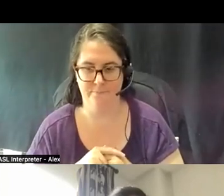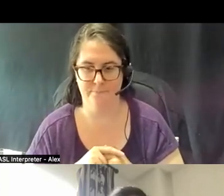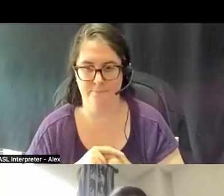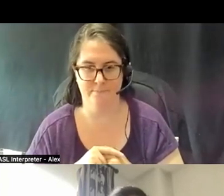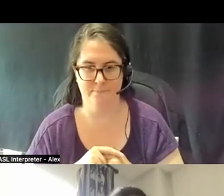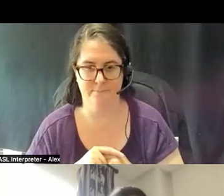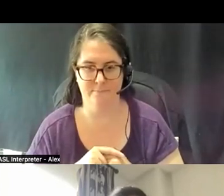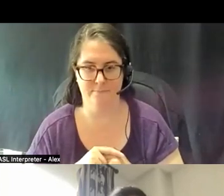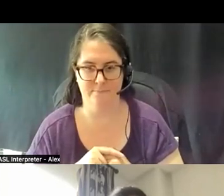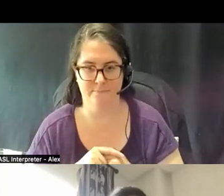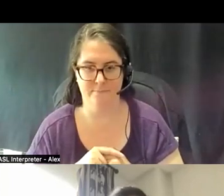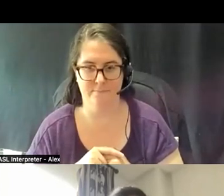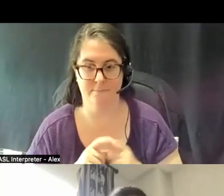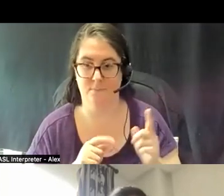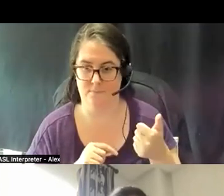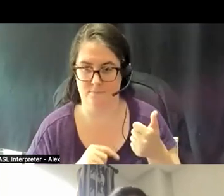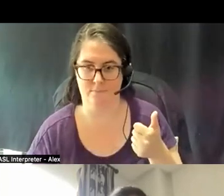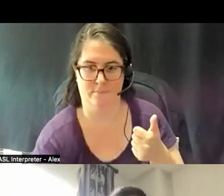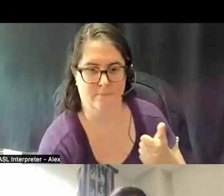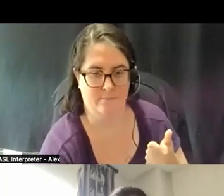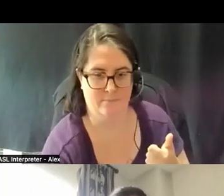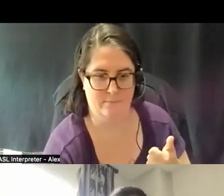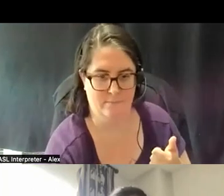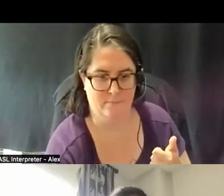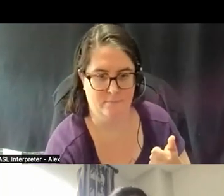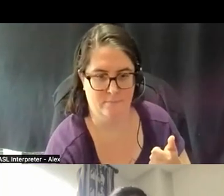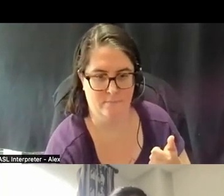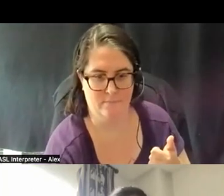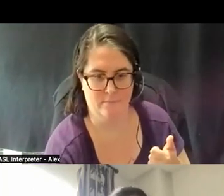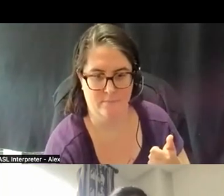Do we have a... Got it. Great. Thanks for the help.